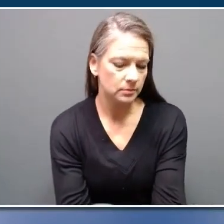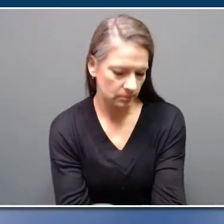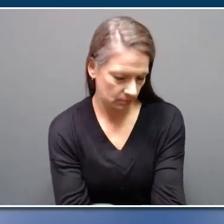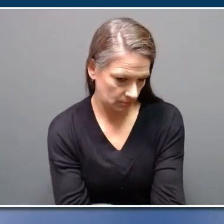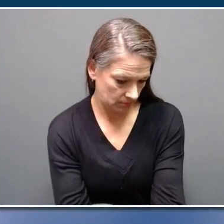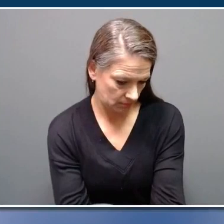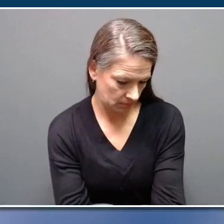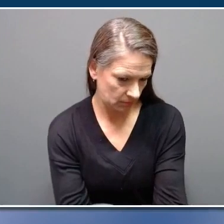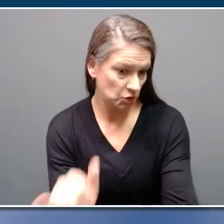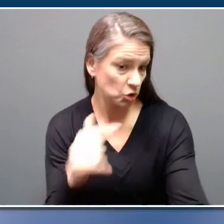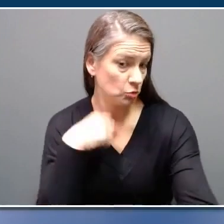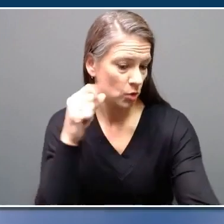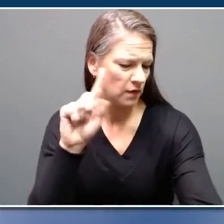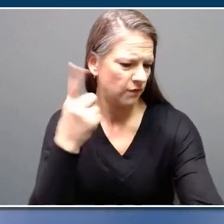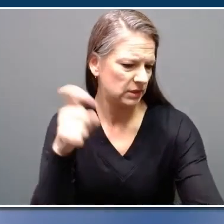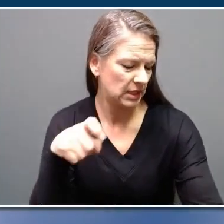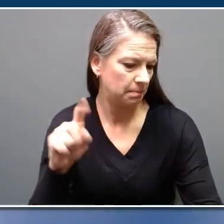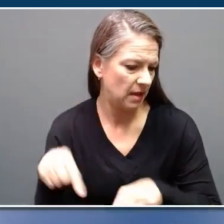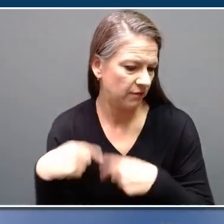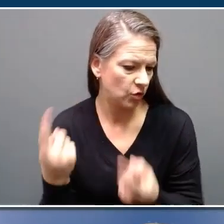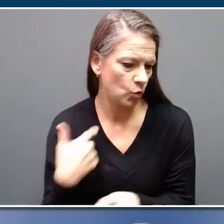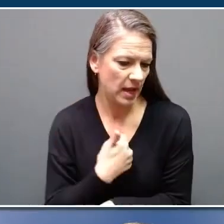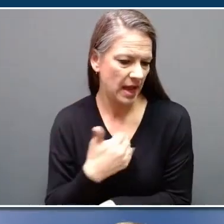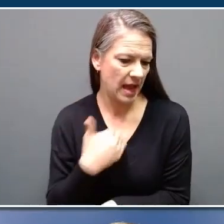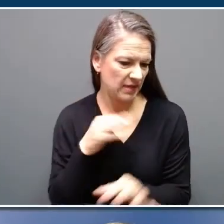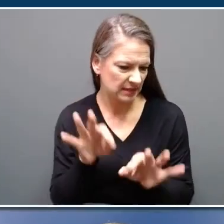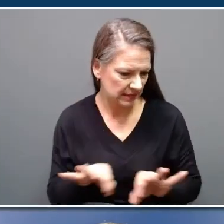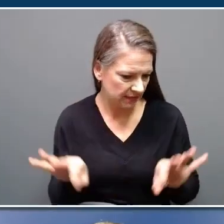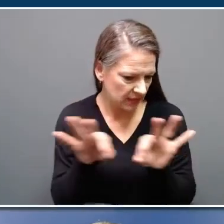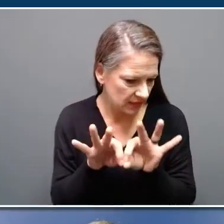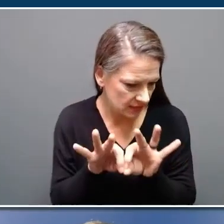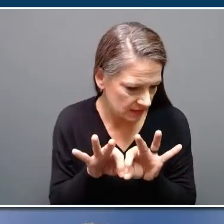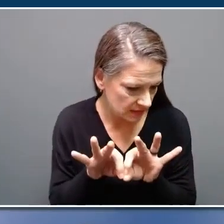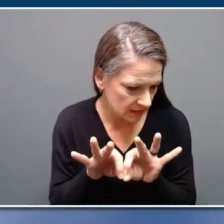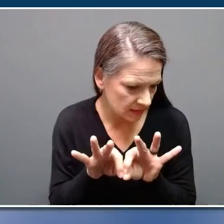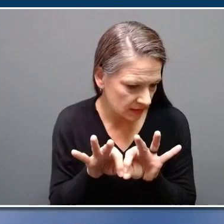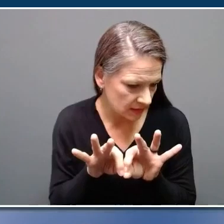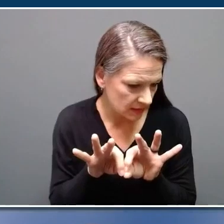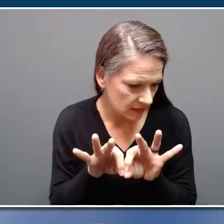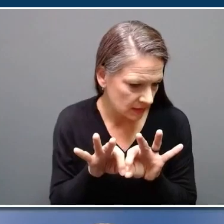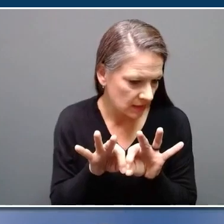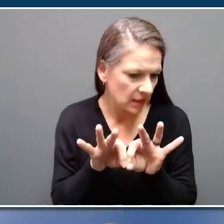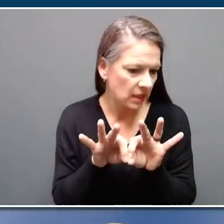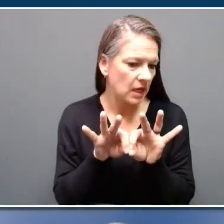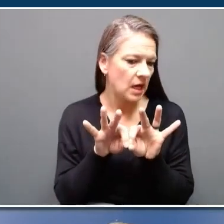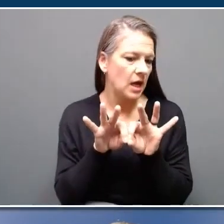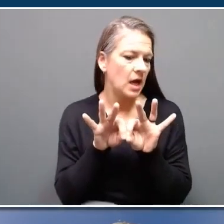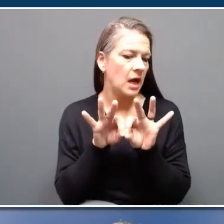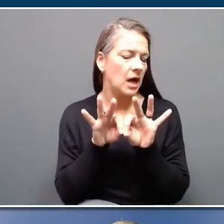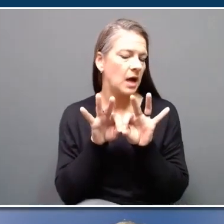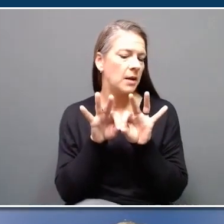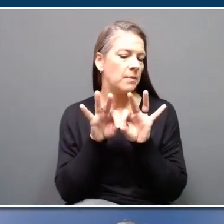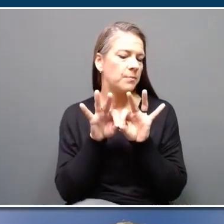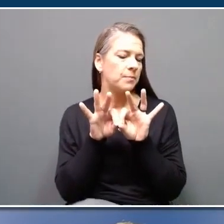ever, we have significant and severe limitations on what are called necessary government expenses. That's what we're allowed to use after the